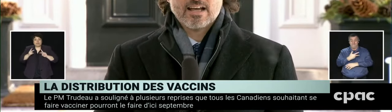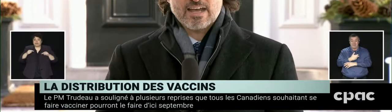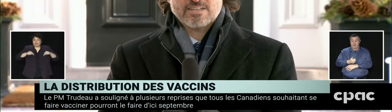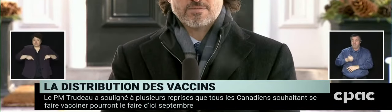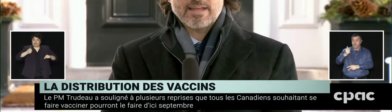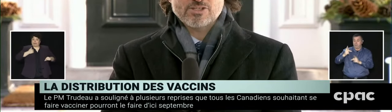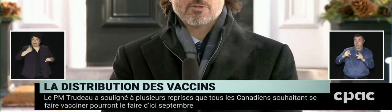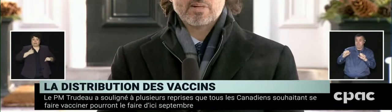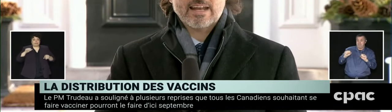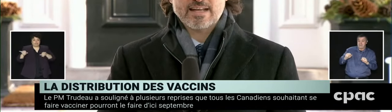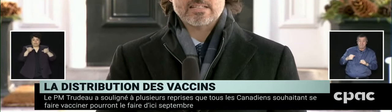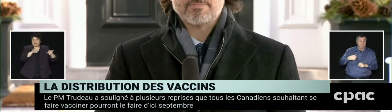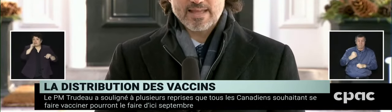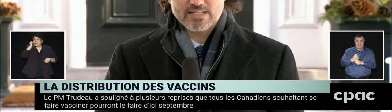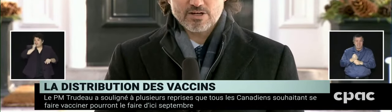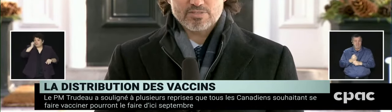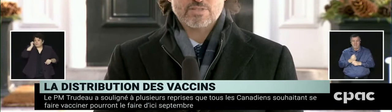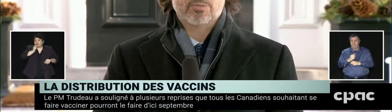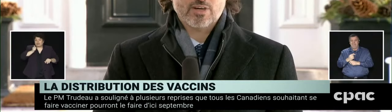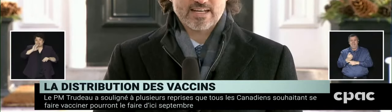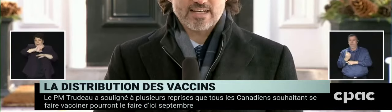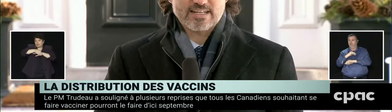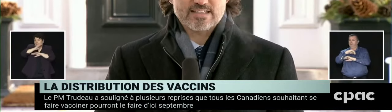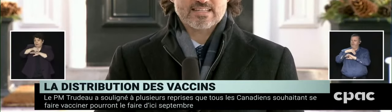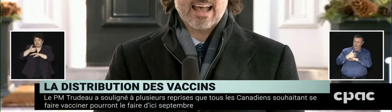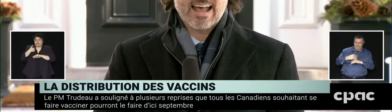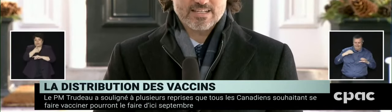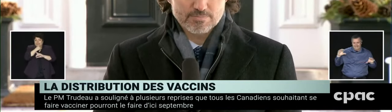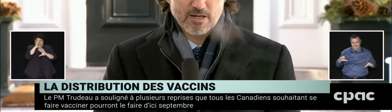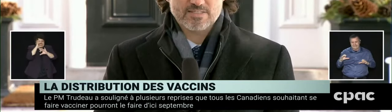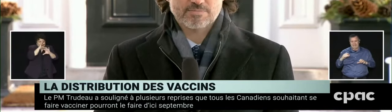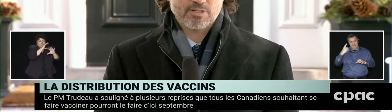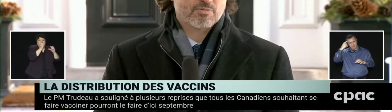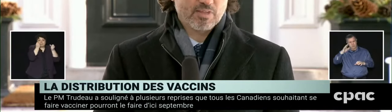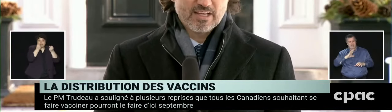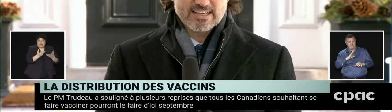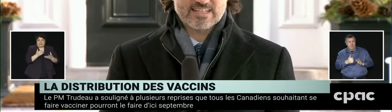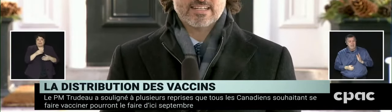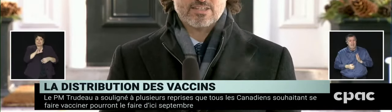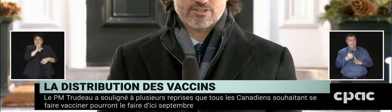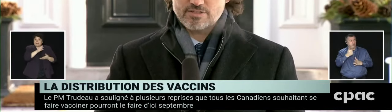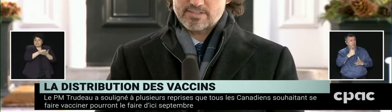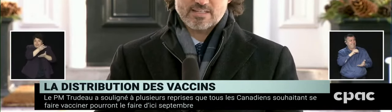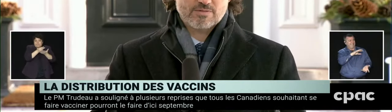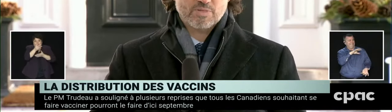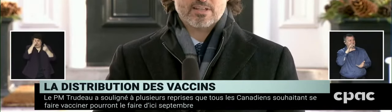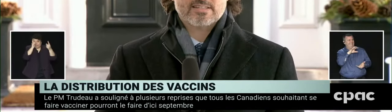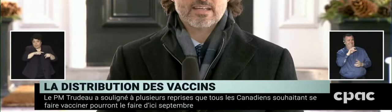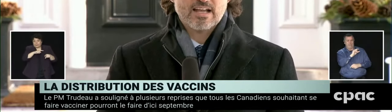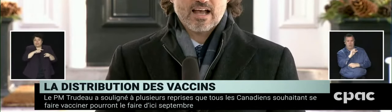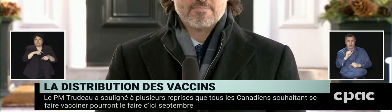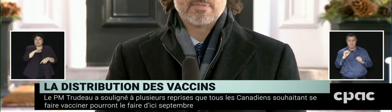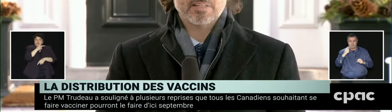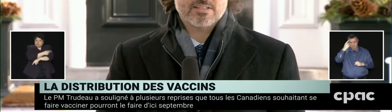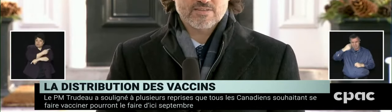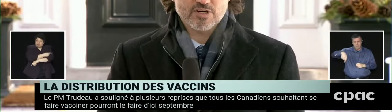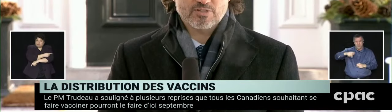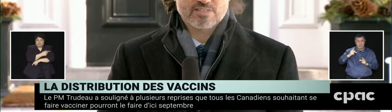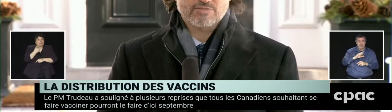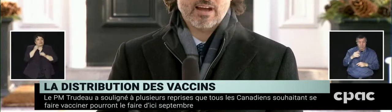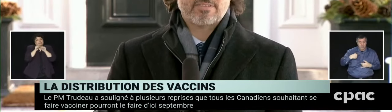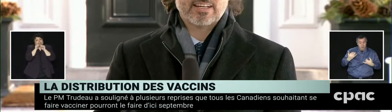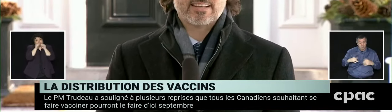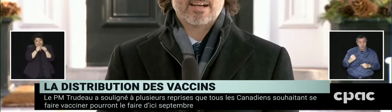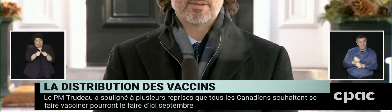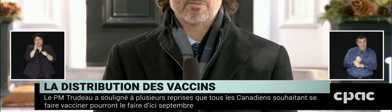night, to make sure we're getting as many doses for Canadians as possible, and we'll continue to. And indeed, we're going to see millions of